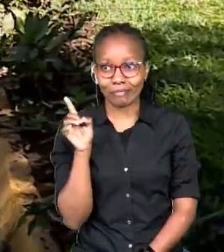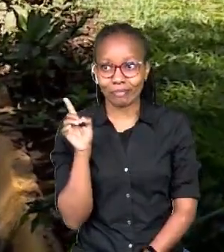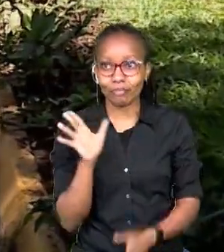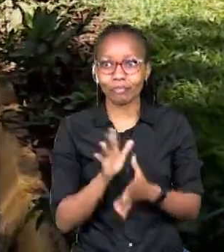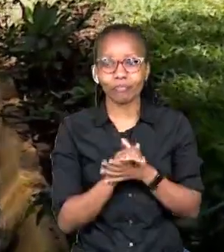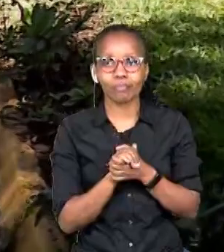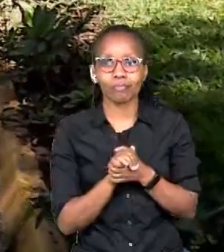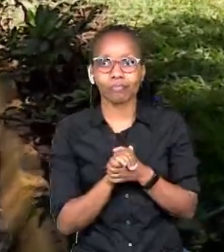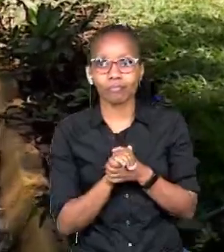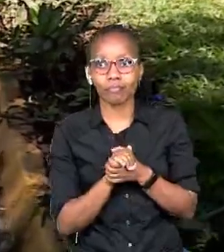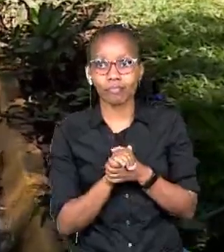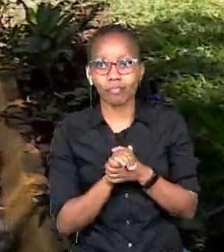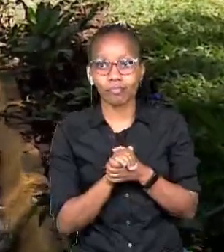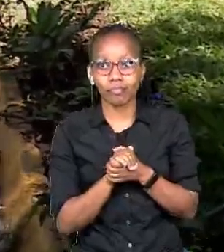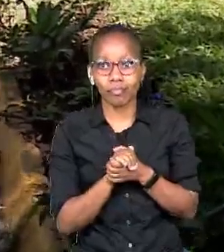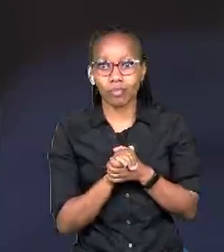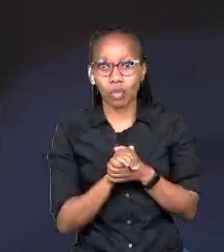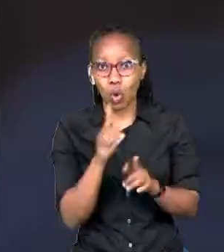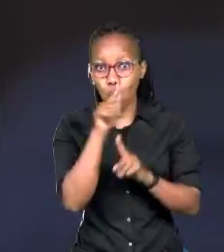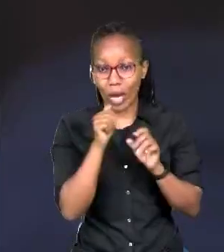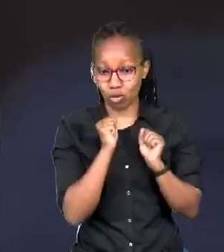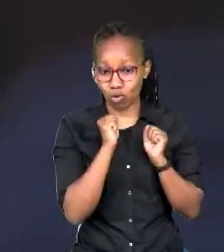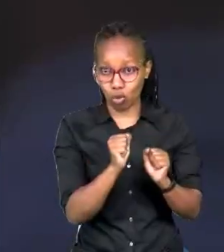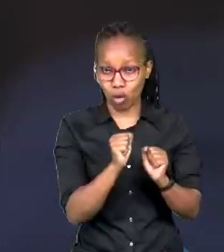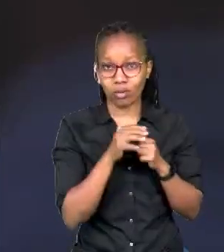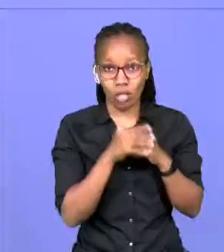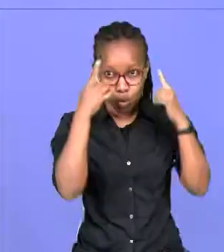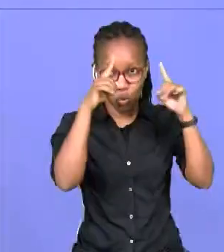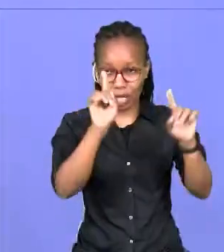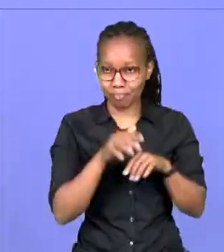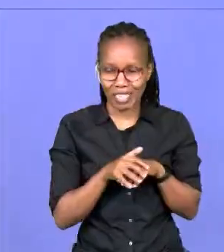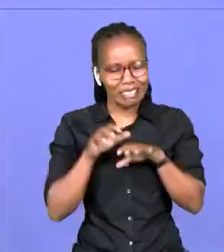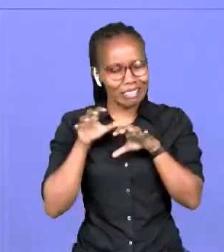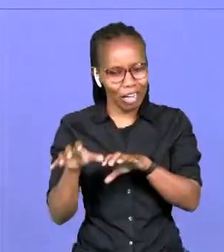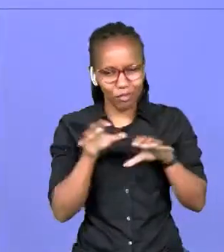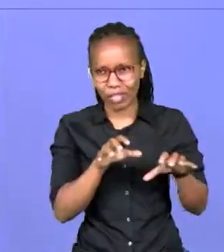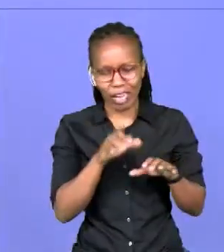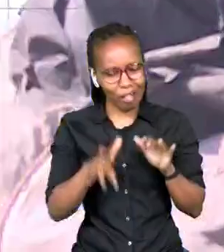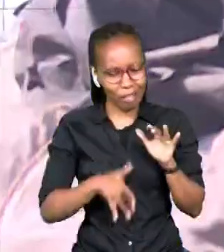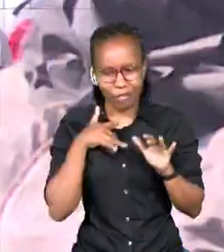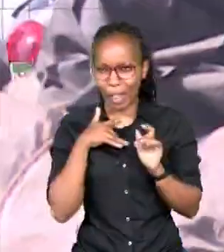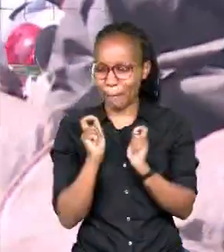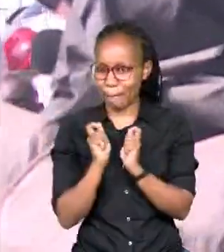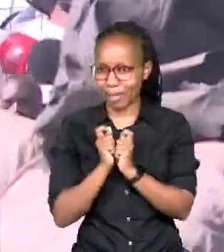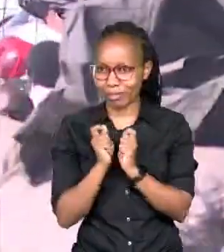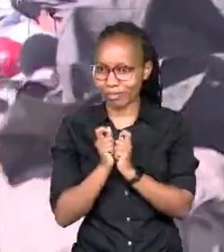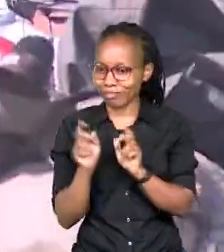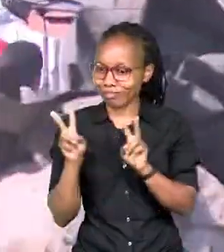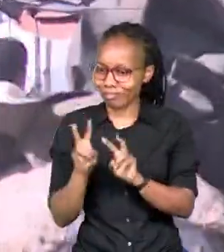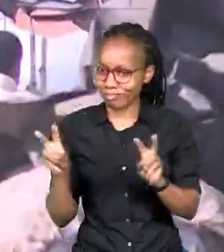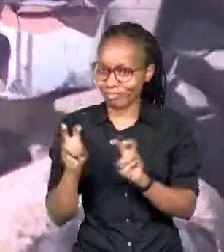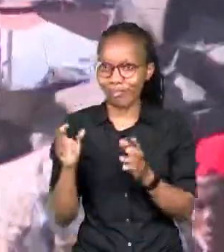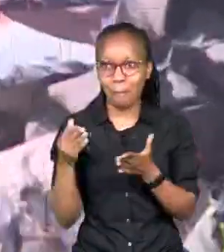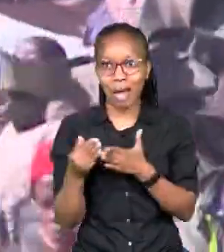In a world that only the fittest thrive, they have suffered and felt their worst pain, all this in a quest for survival. But